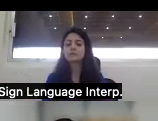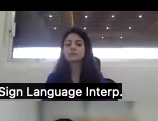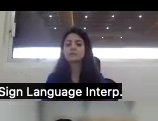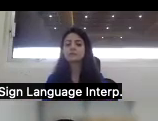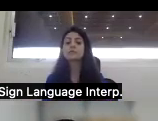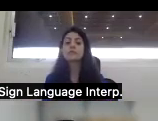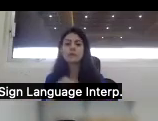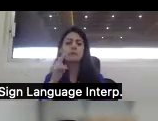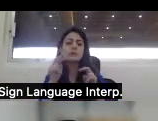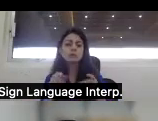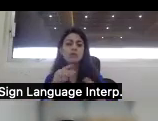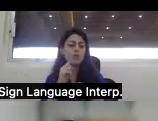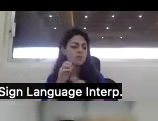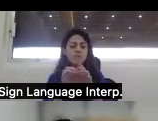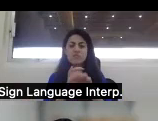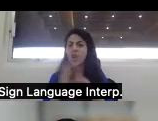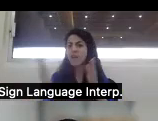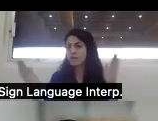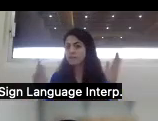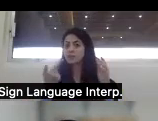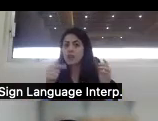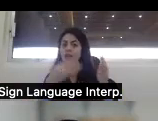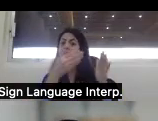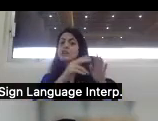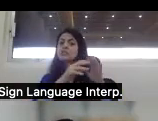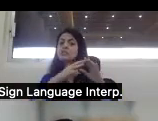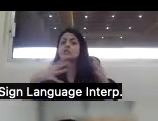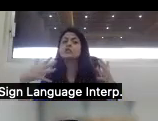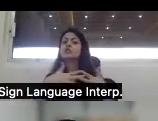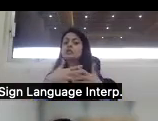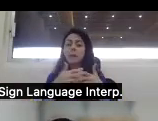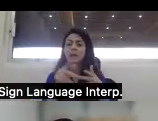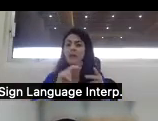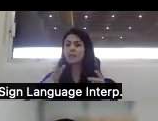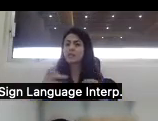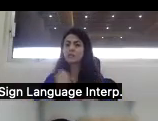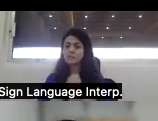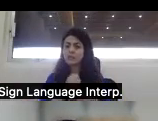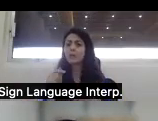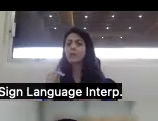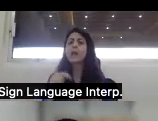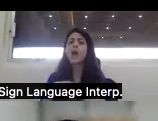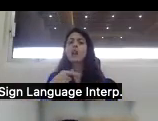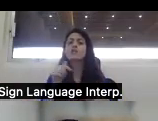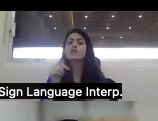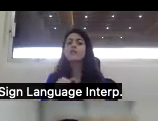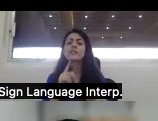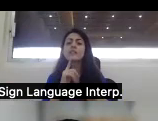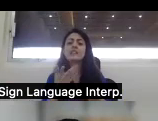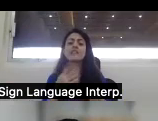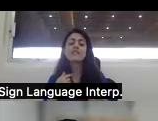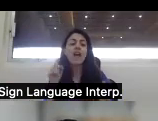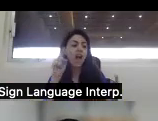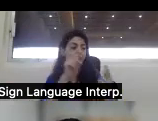changing landscape in poverty, where within the space of 5 years, about half of those who were extremely poor are not extremely poor